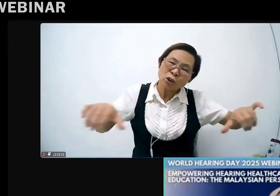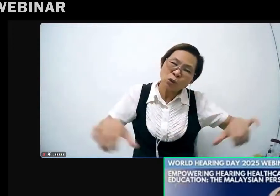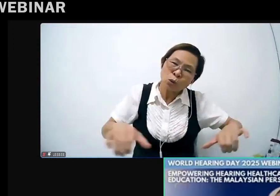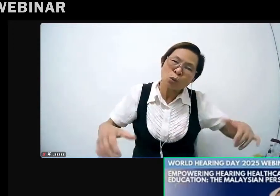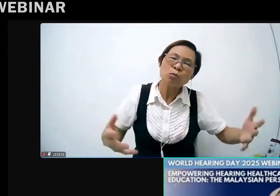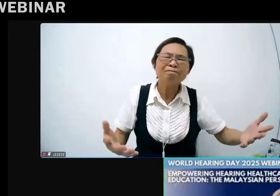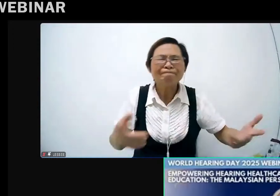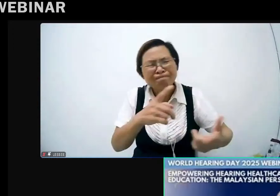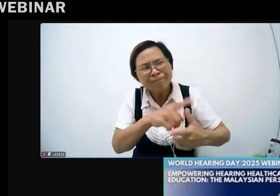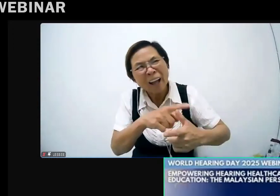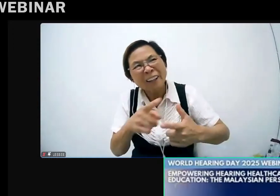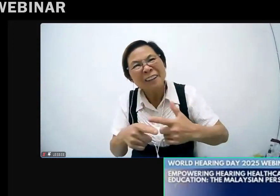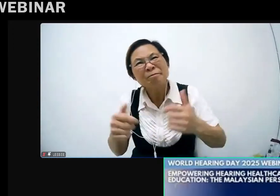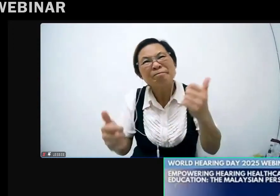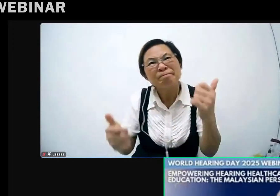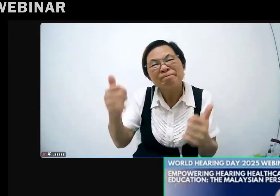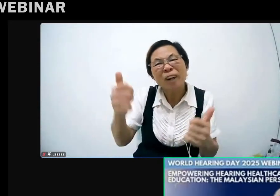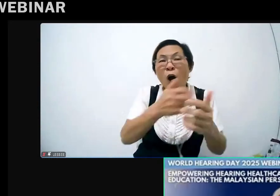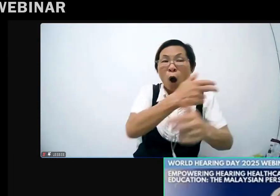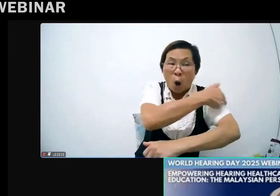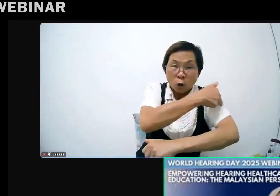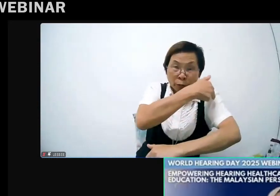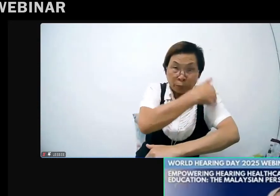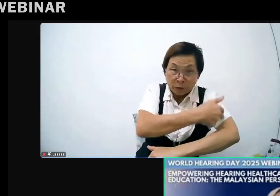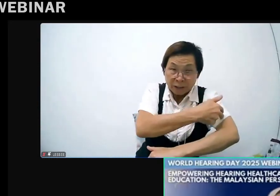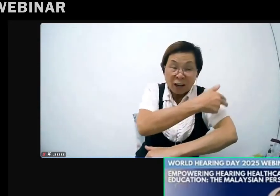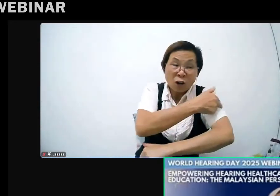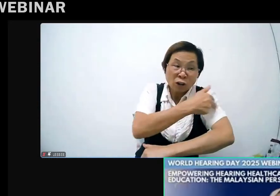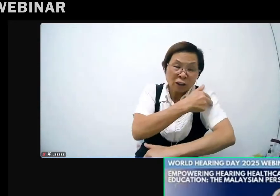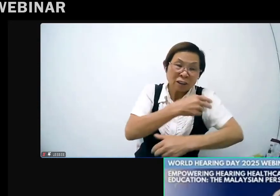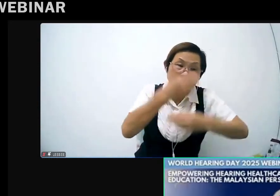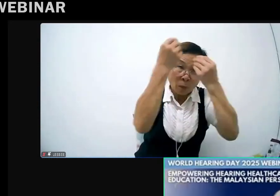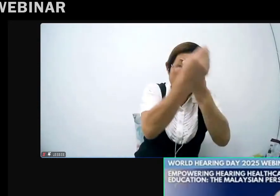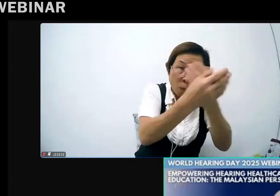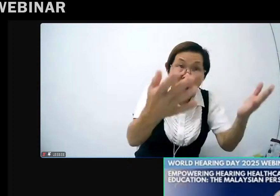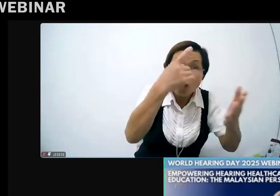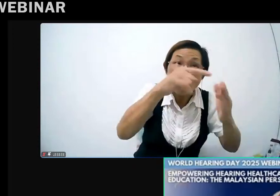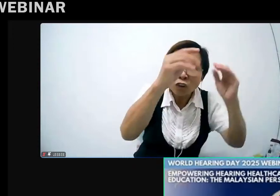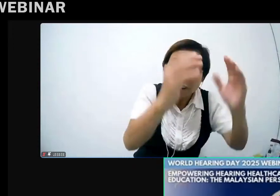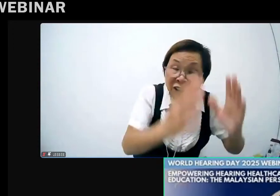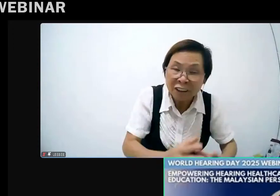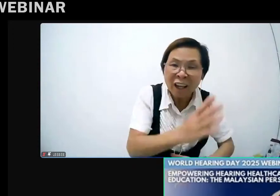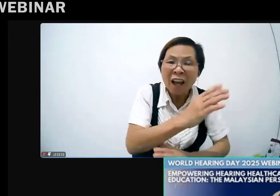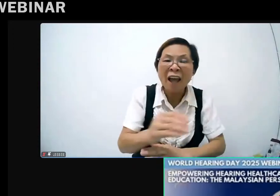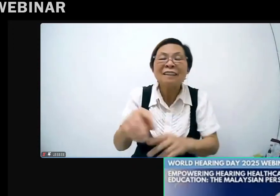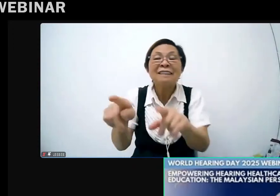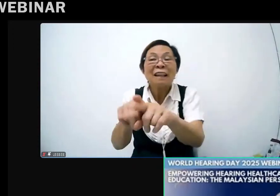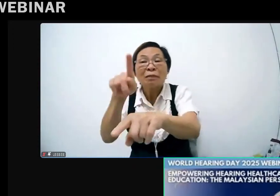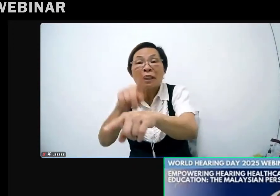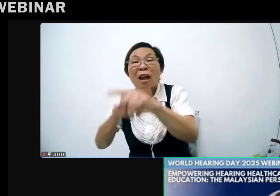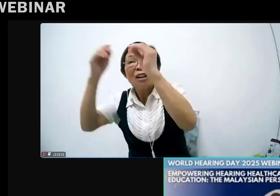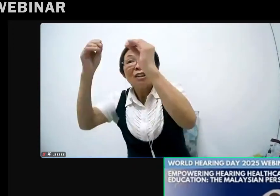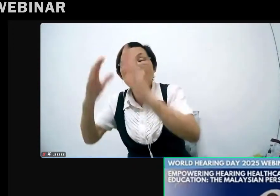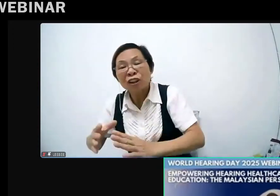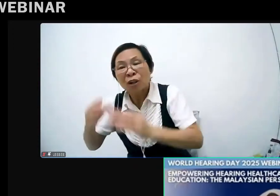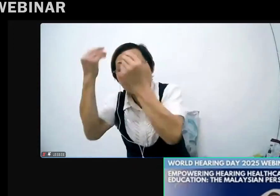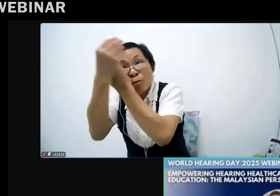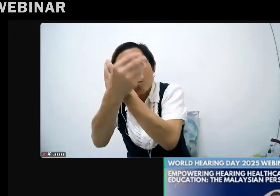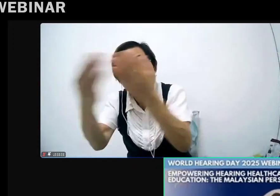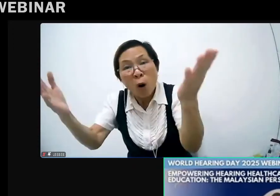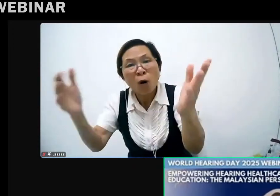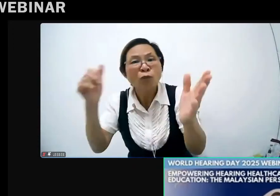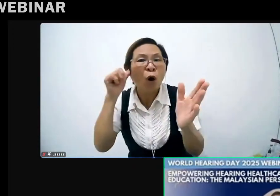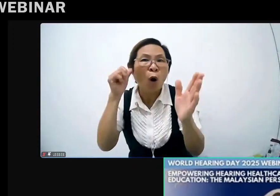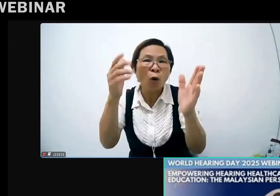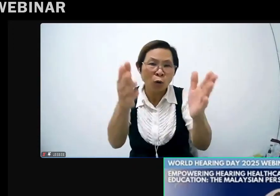either hospitals can provide information for the teachers, And at the same time, teachers also can provide information